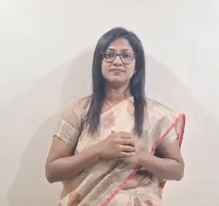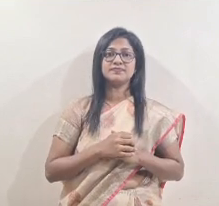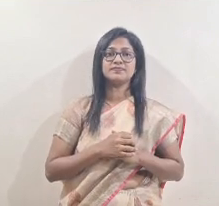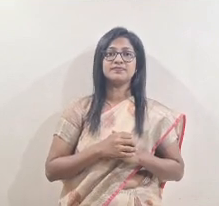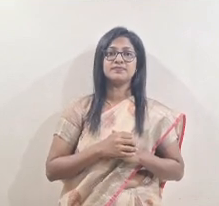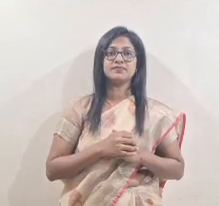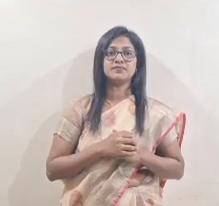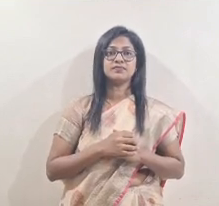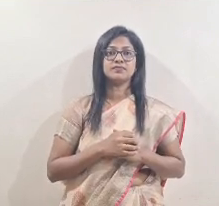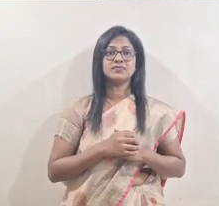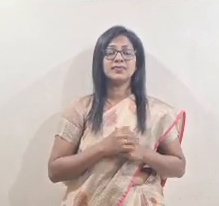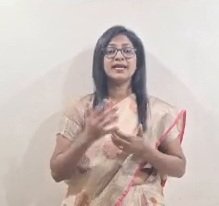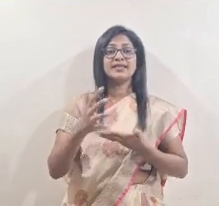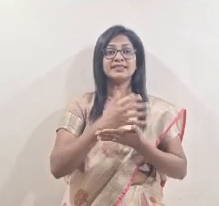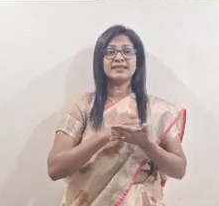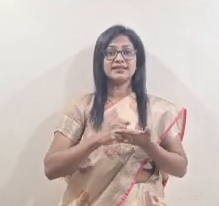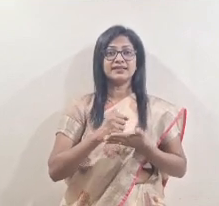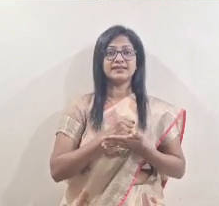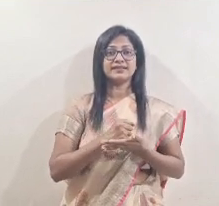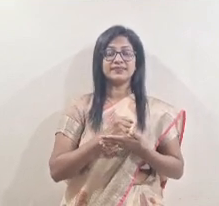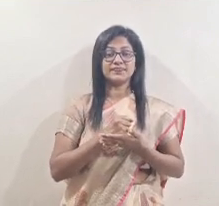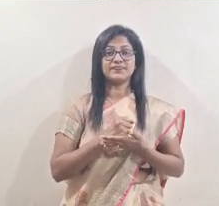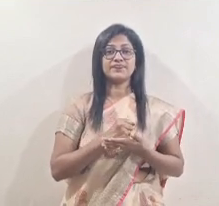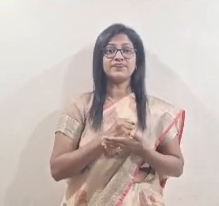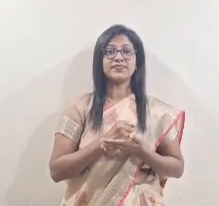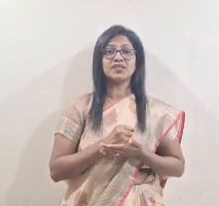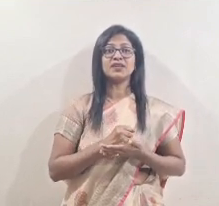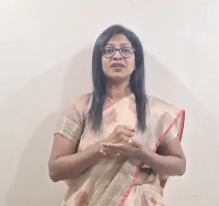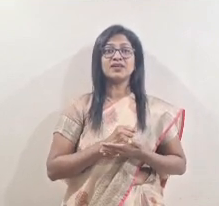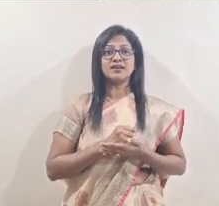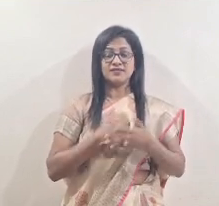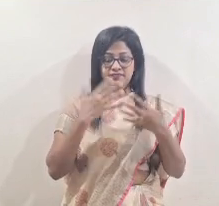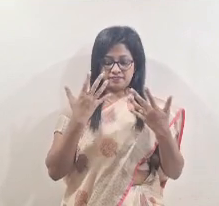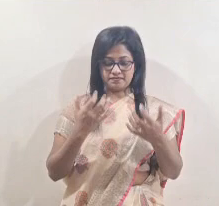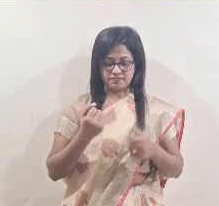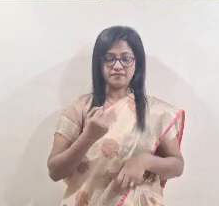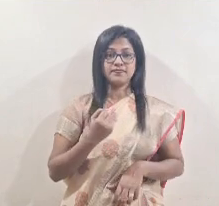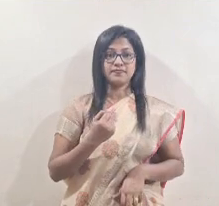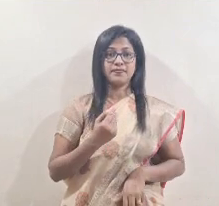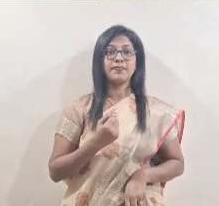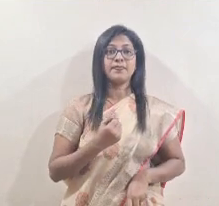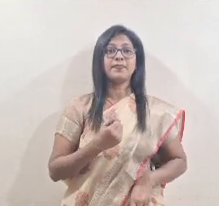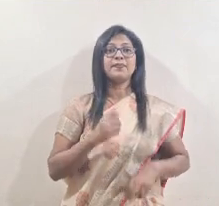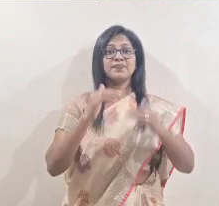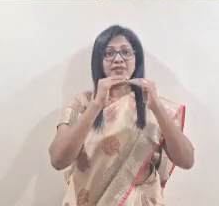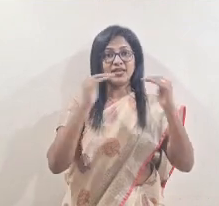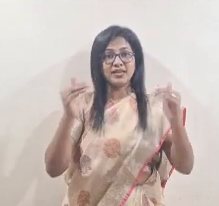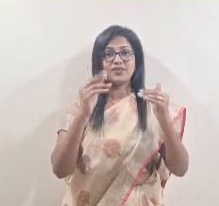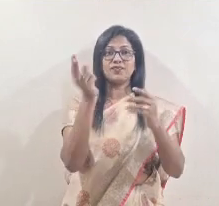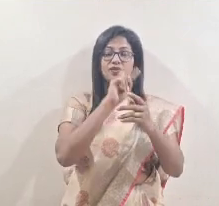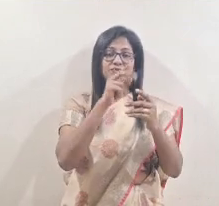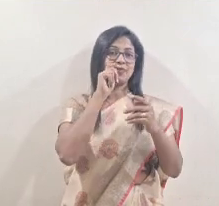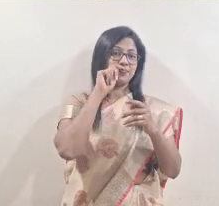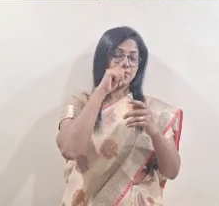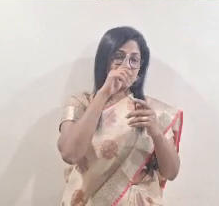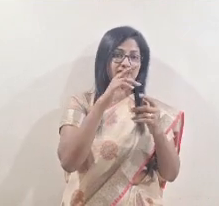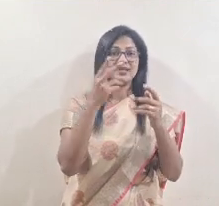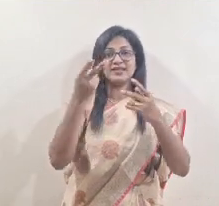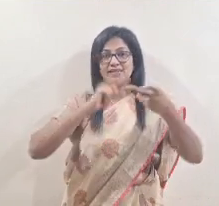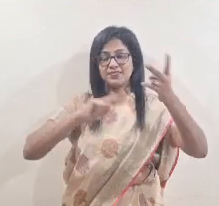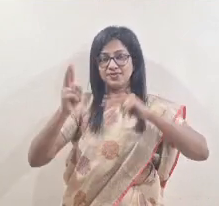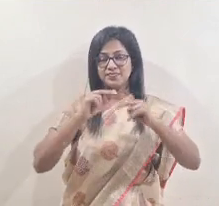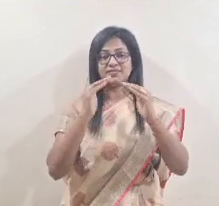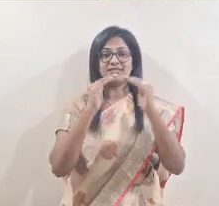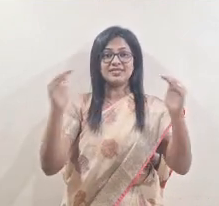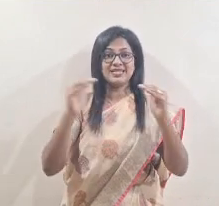And for data collection, we try to take equal number of male and female respondents for unbiased